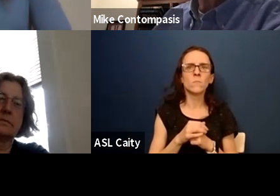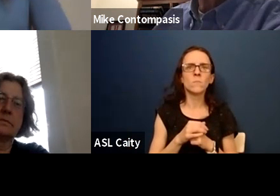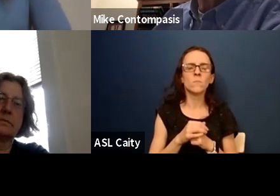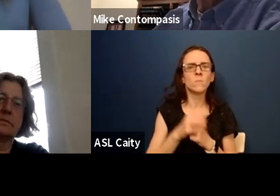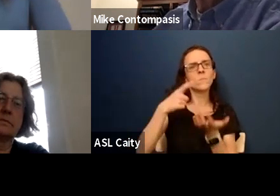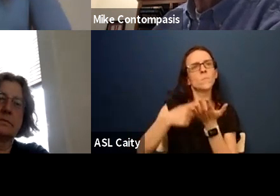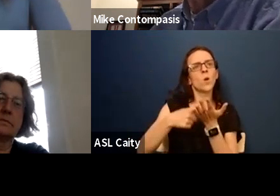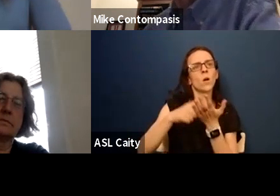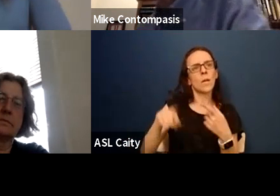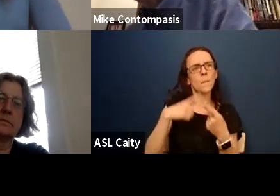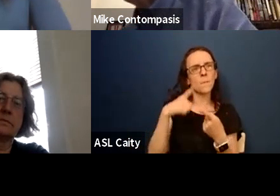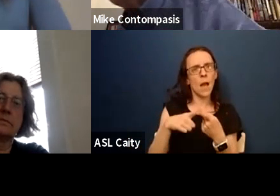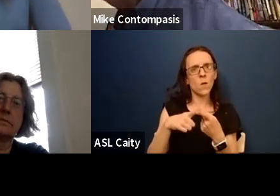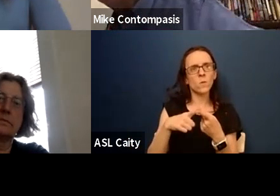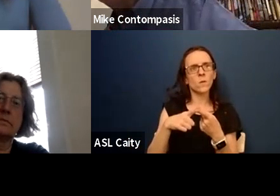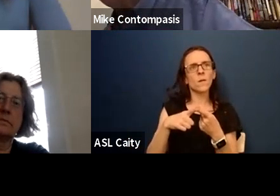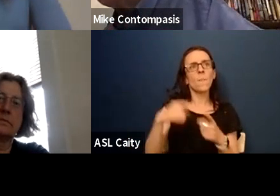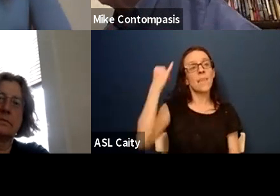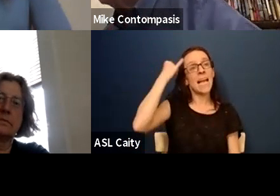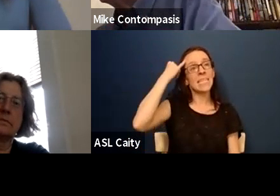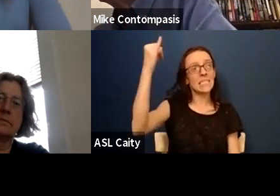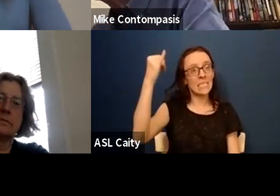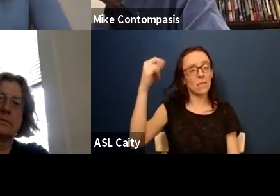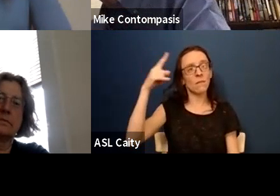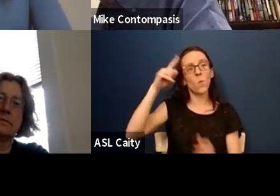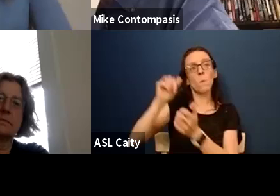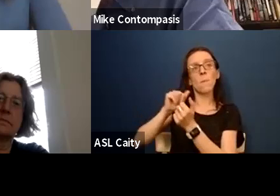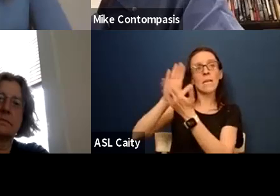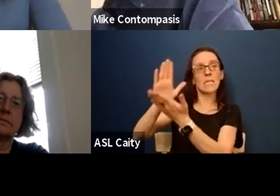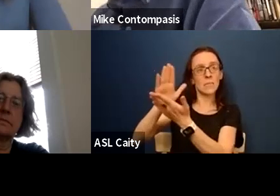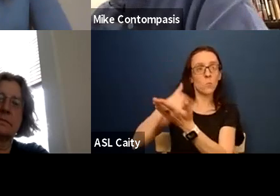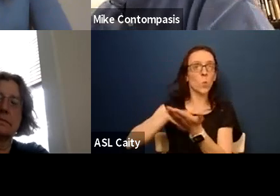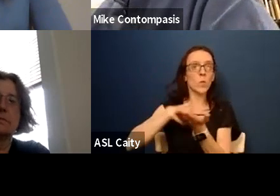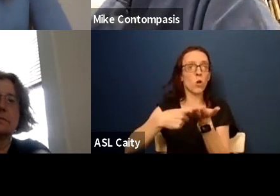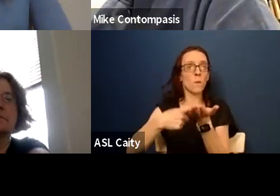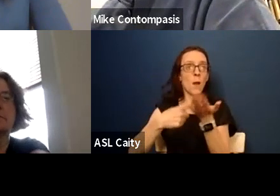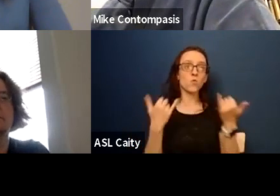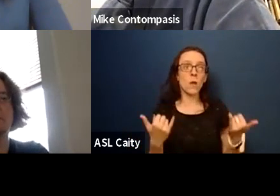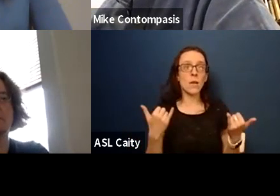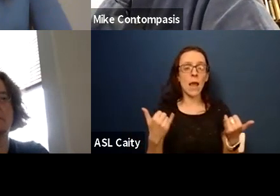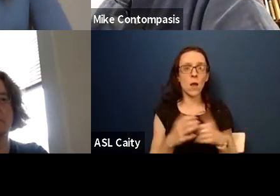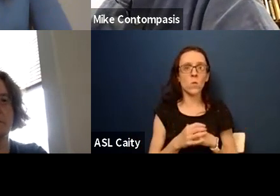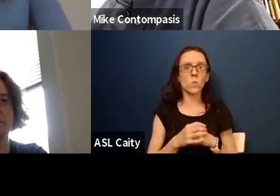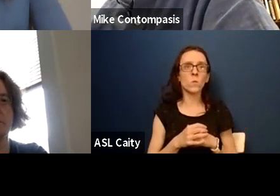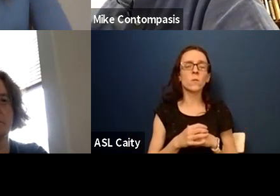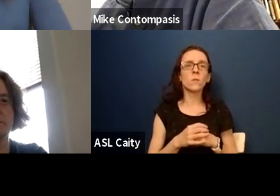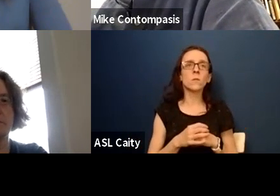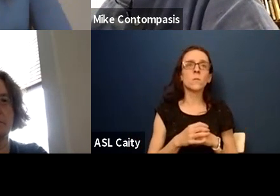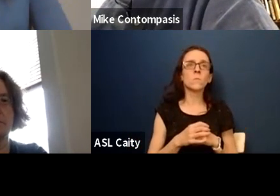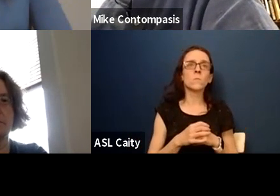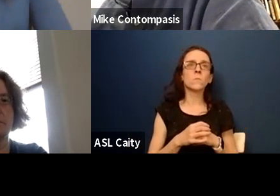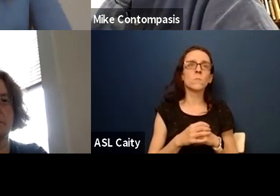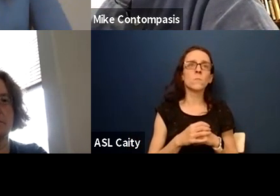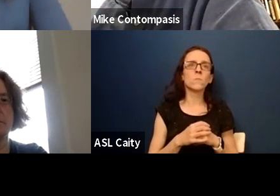the idea for mechanism that we're talking about in this moment is this one around,